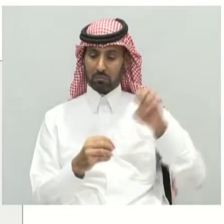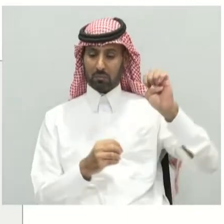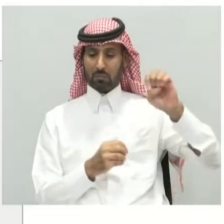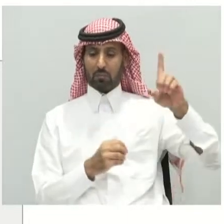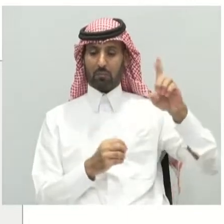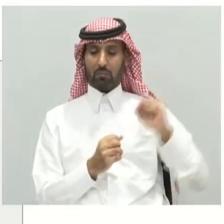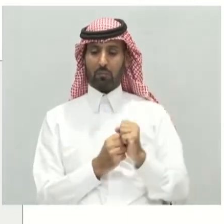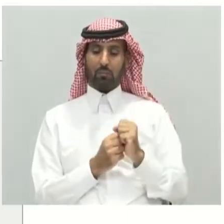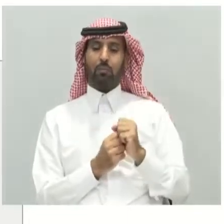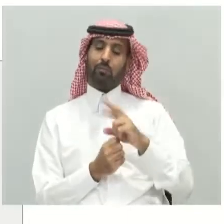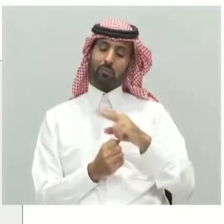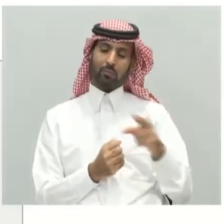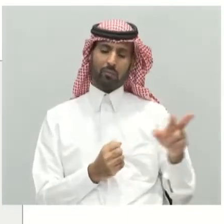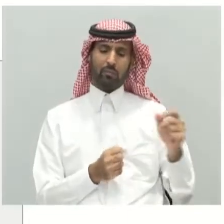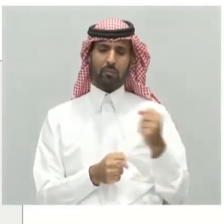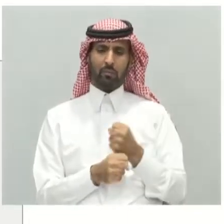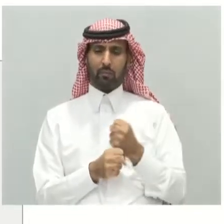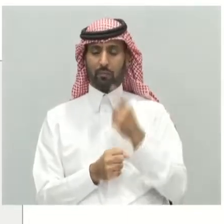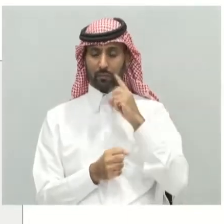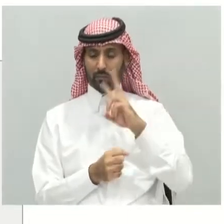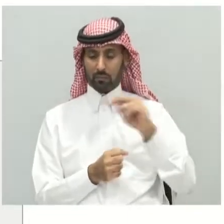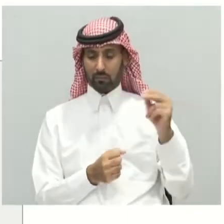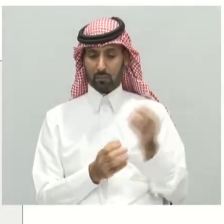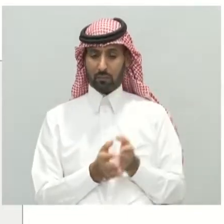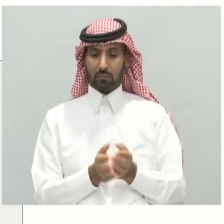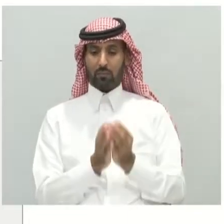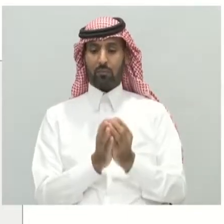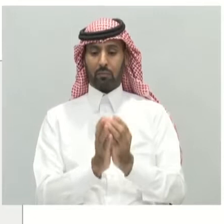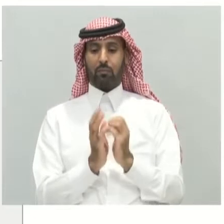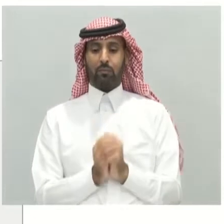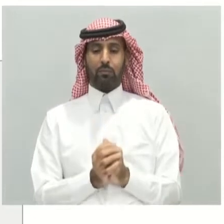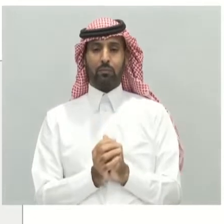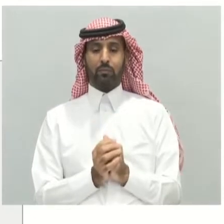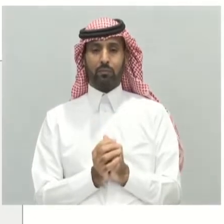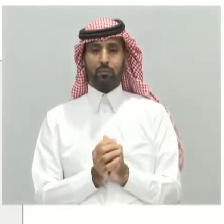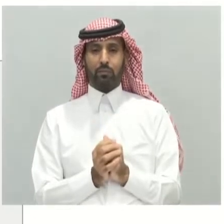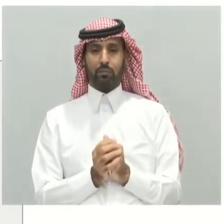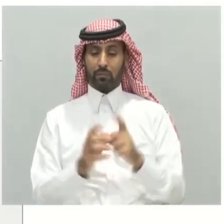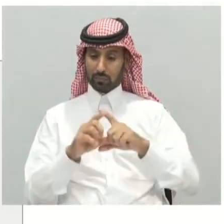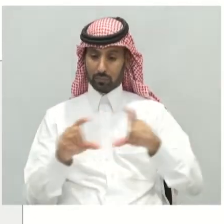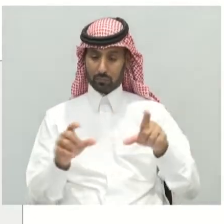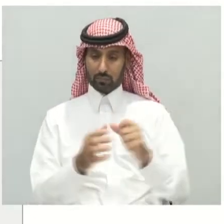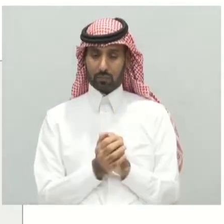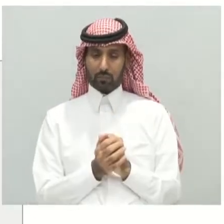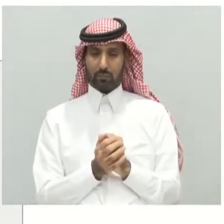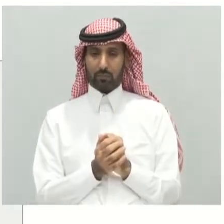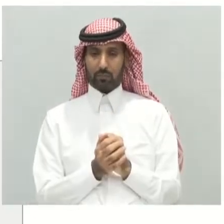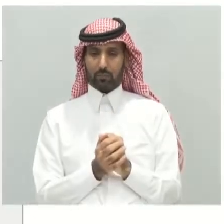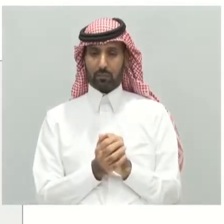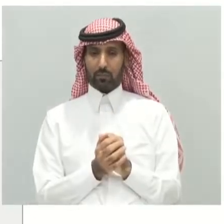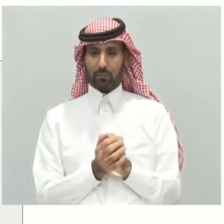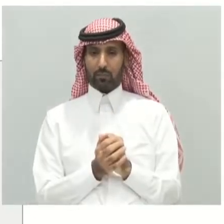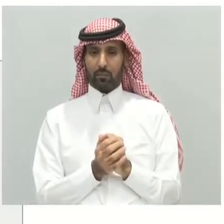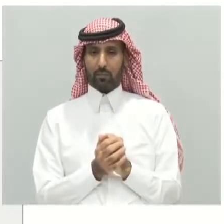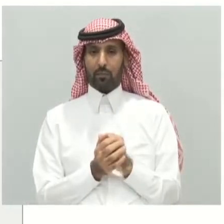or irregular verb, like here, boat, okay? Then we complete the sentence. This is how we form the